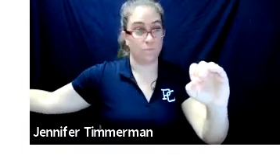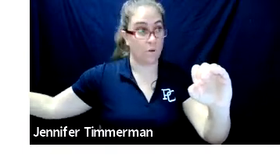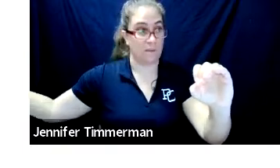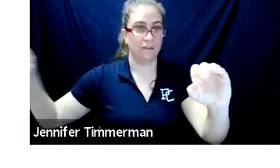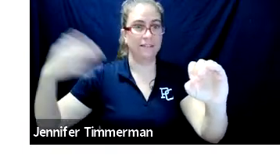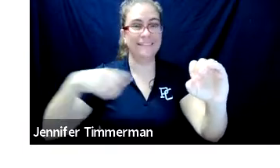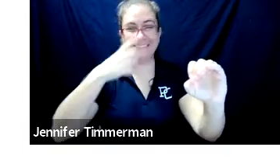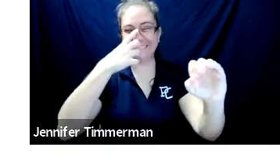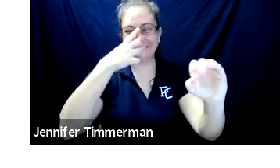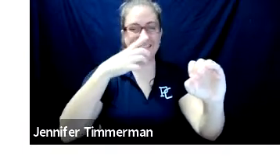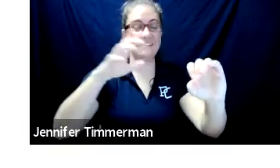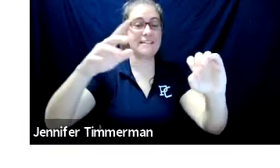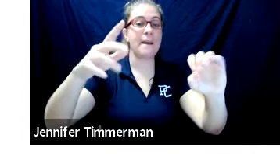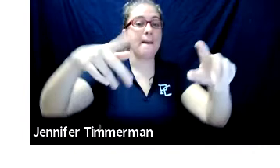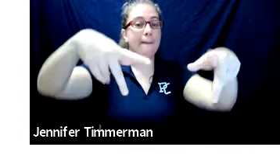It's warm in here.